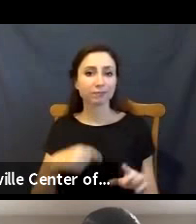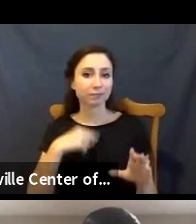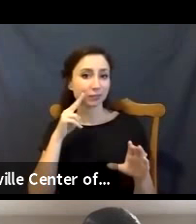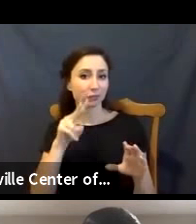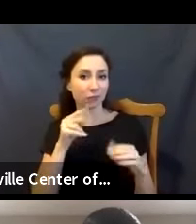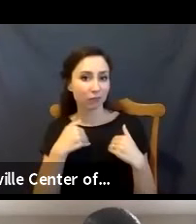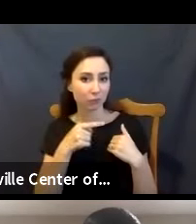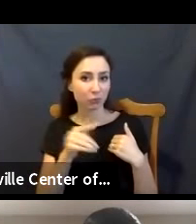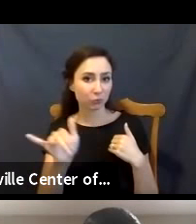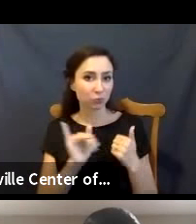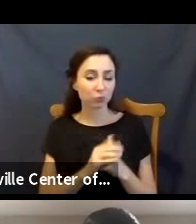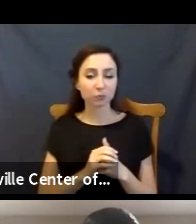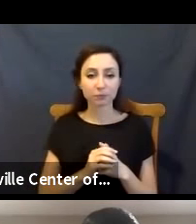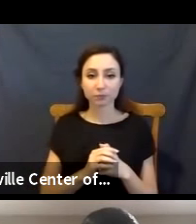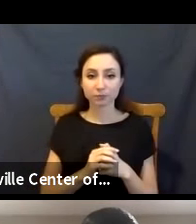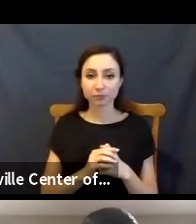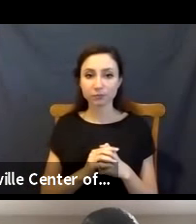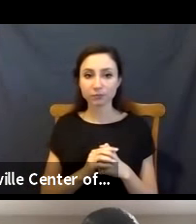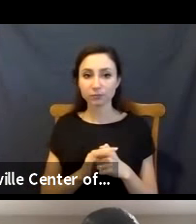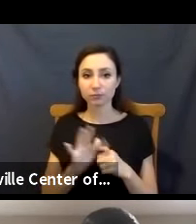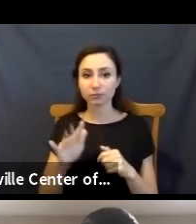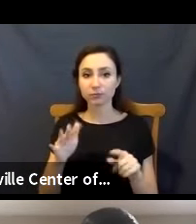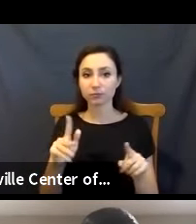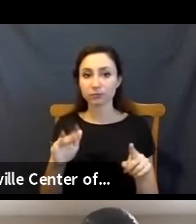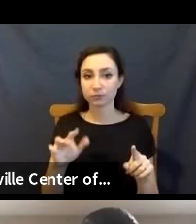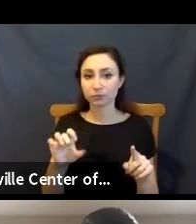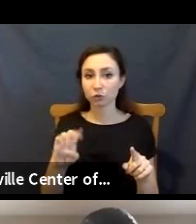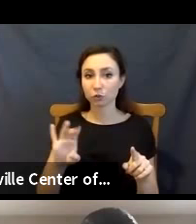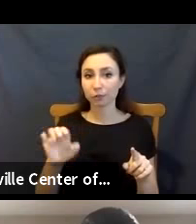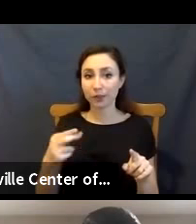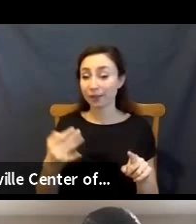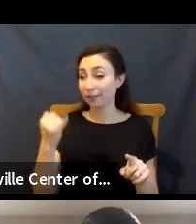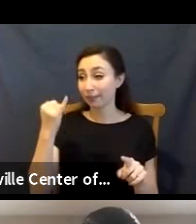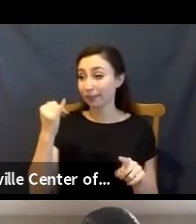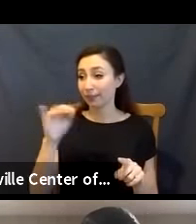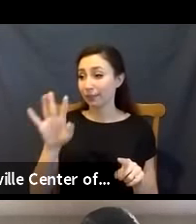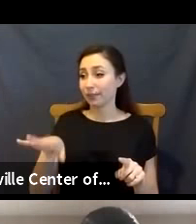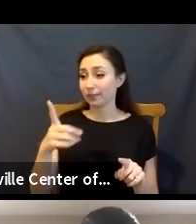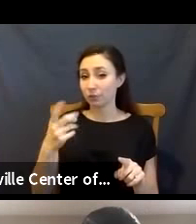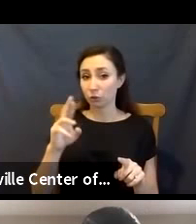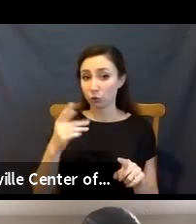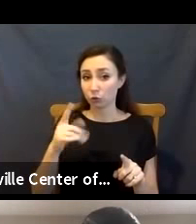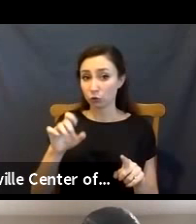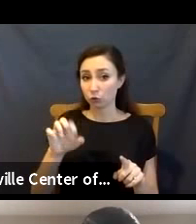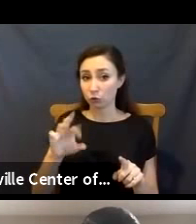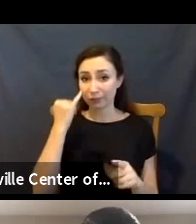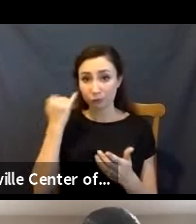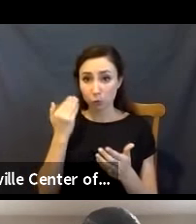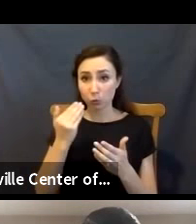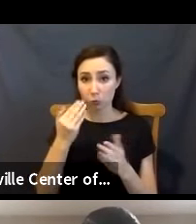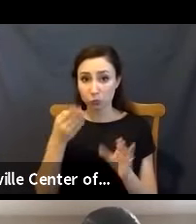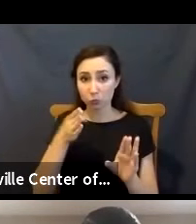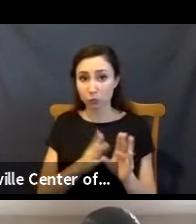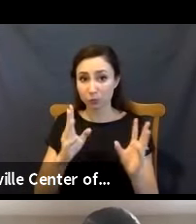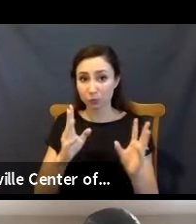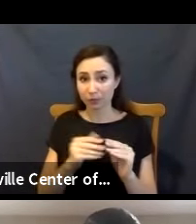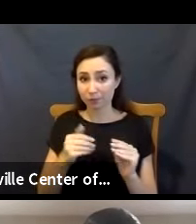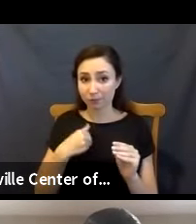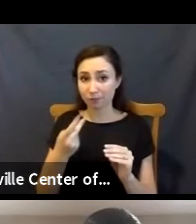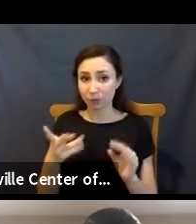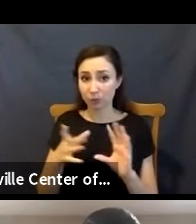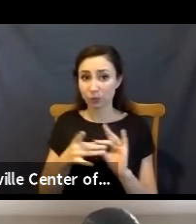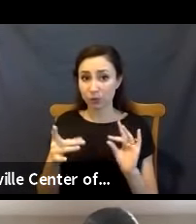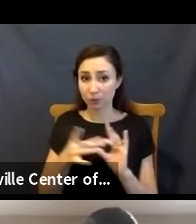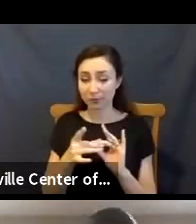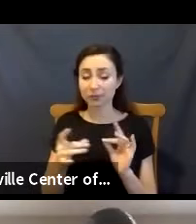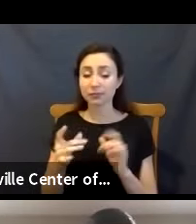Okay. Dr. Gocher, if you're close to closing the meeting, I did have one or a couple comments Okay. Still on the same